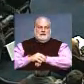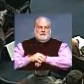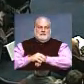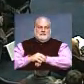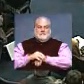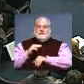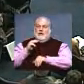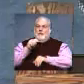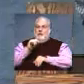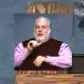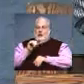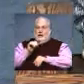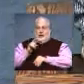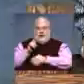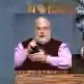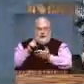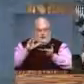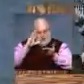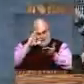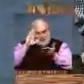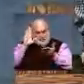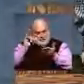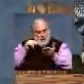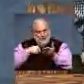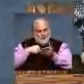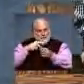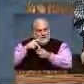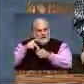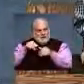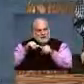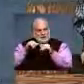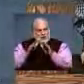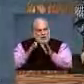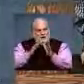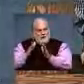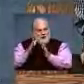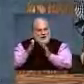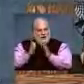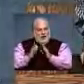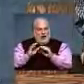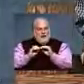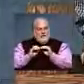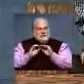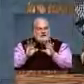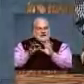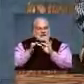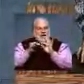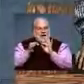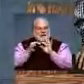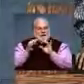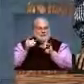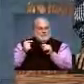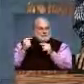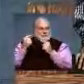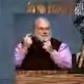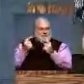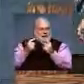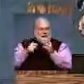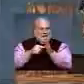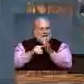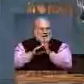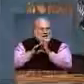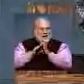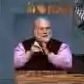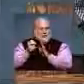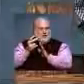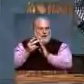Mayor and Board of Directors, I know many of you, I'm a professional engineer and a planner, and I've sent you several comments regarding this development. I'm a